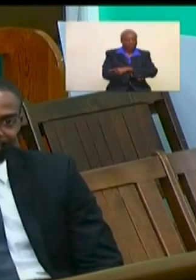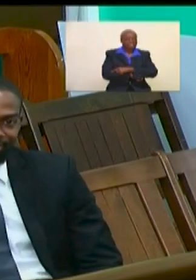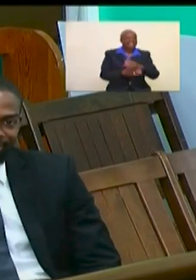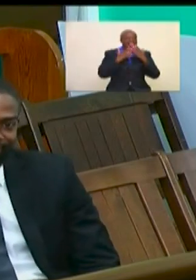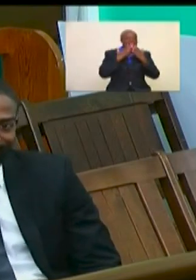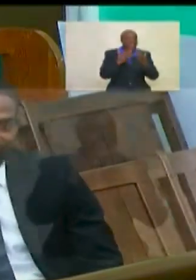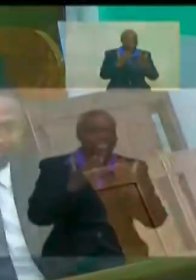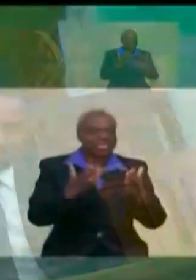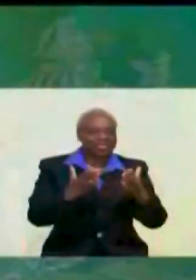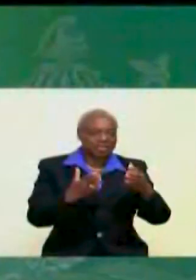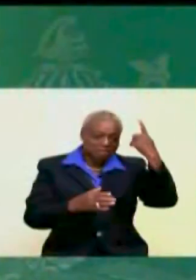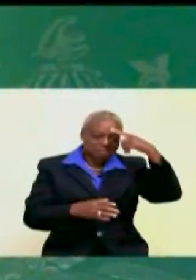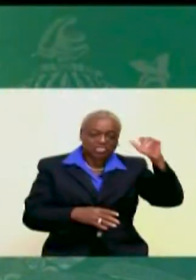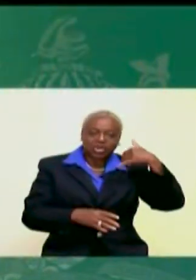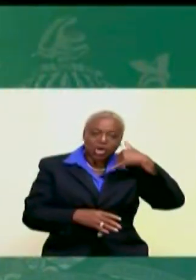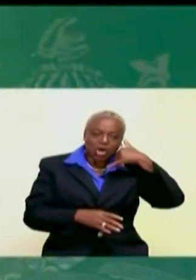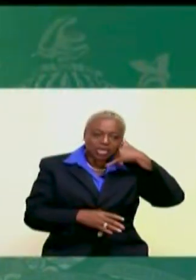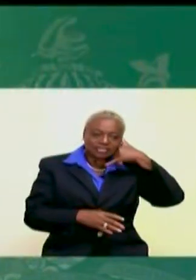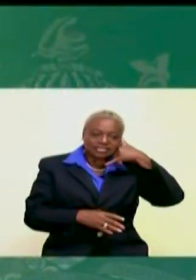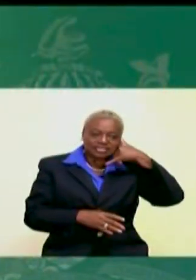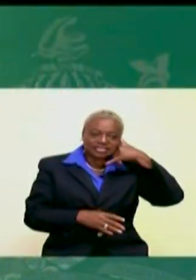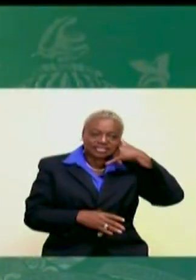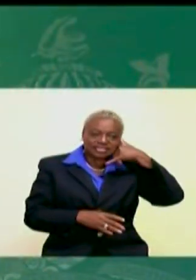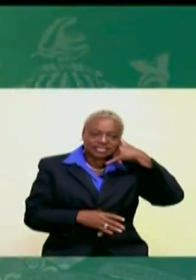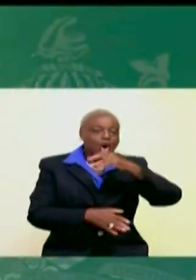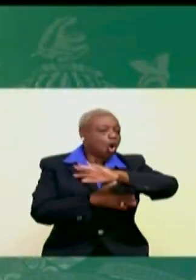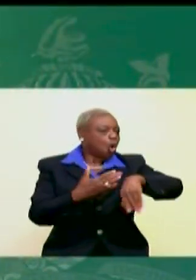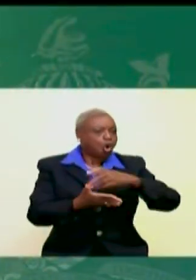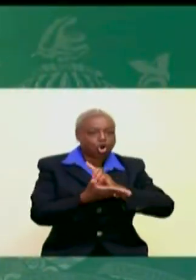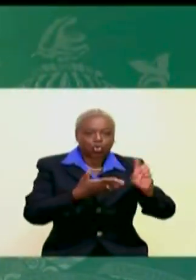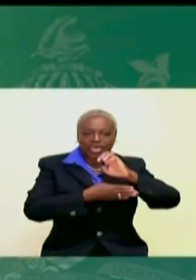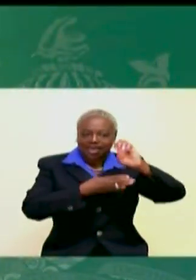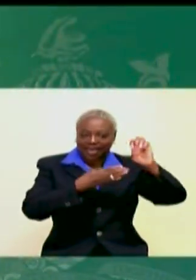Thank you for the calls all weekend.